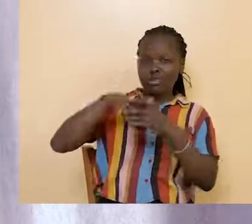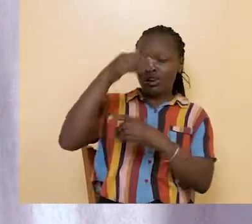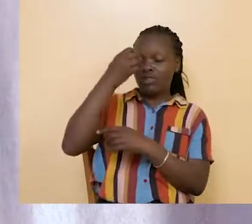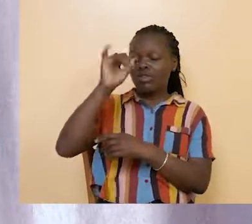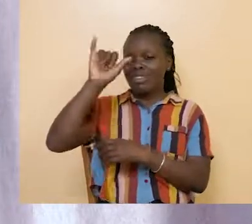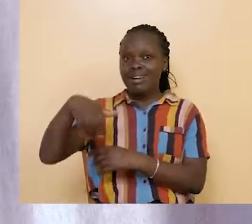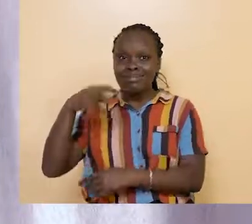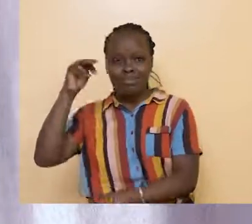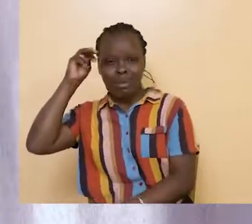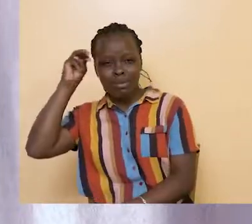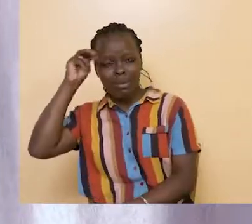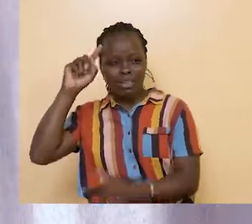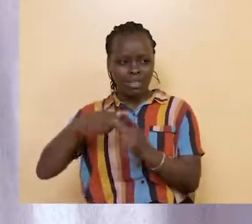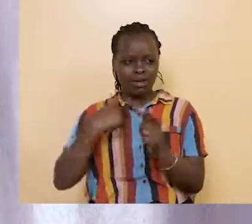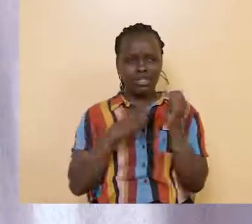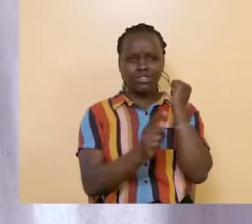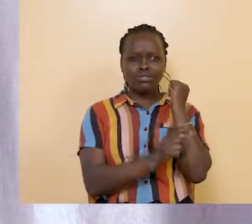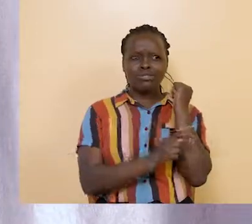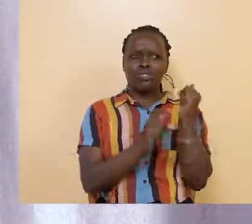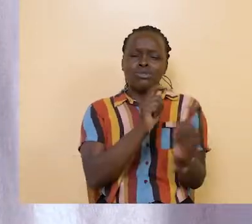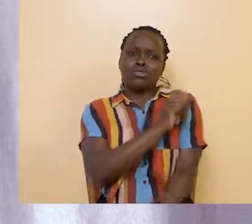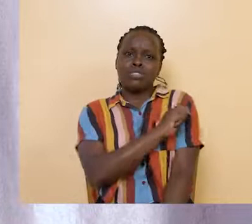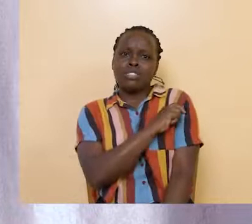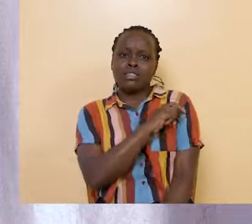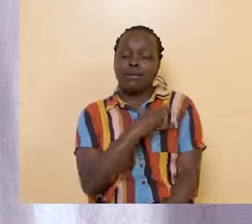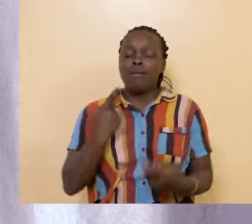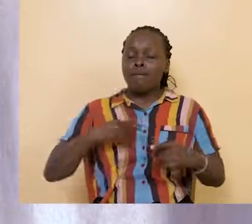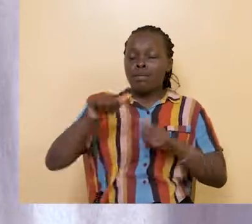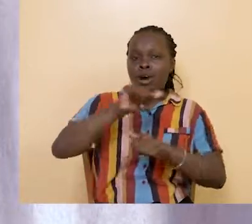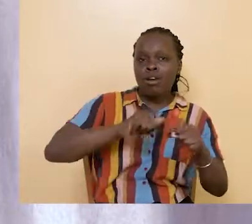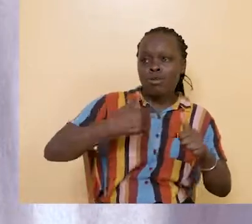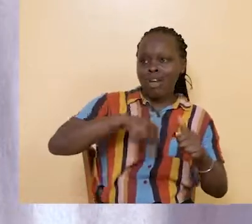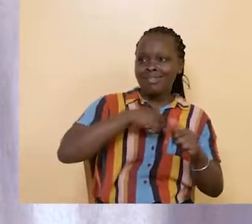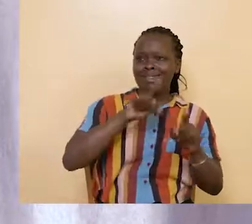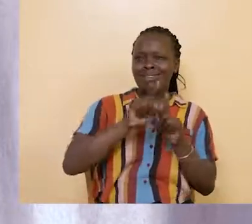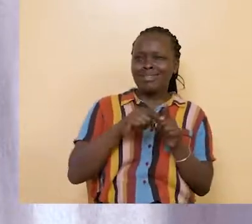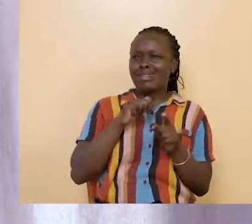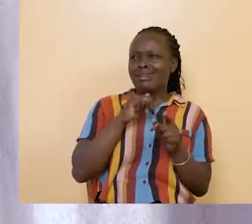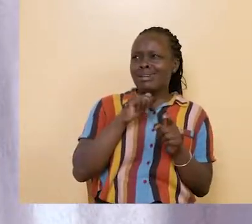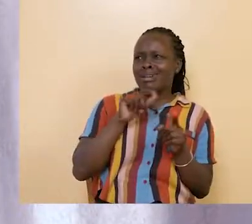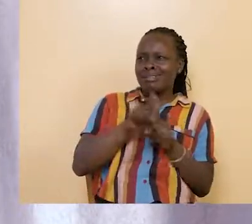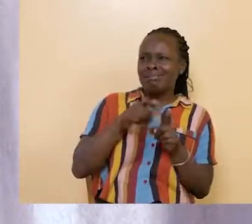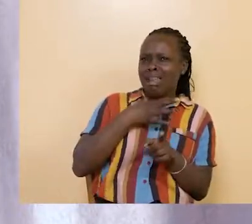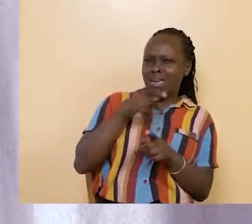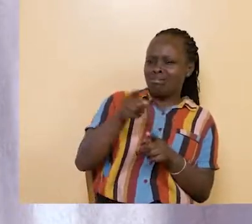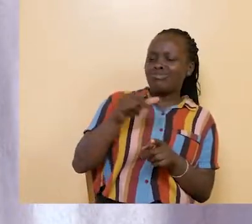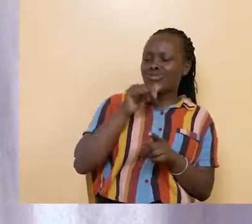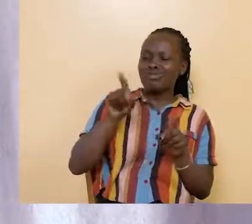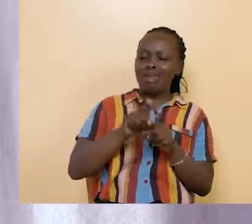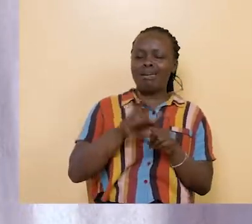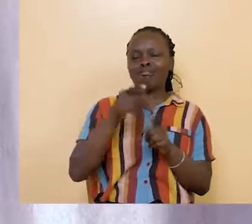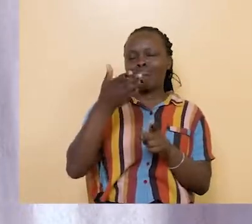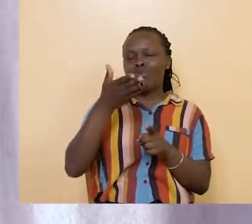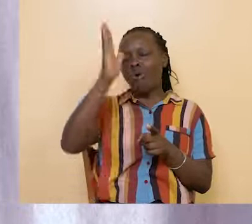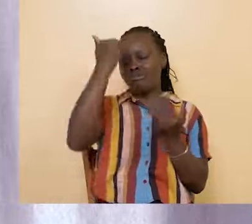outside of that memory, then we treat the people around us as though they are not recipients of that same redeeming grace.